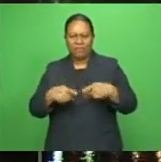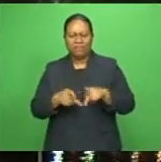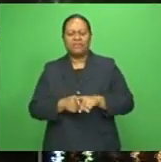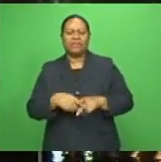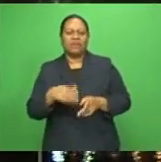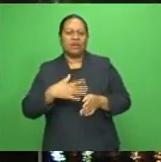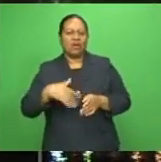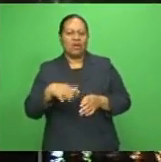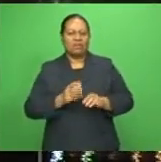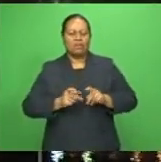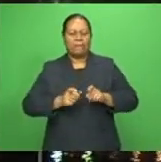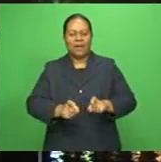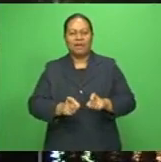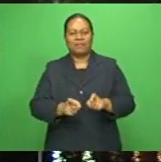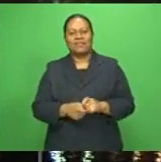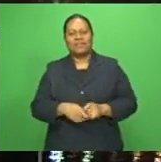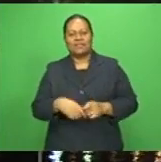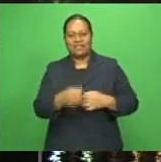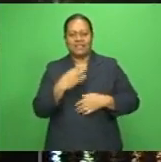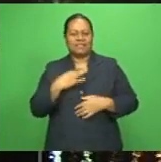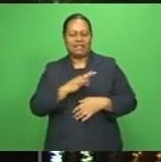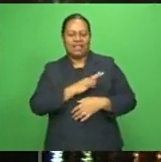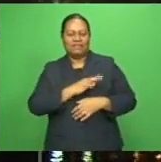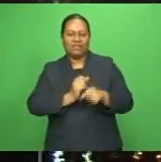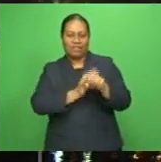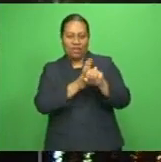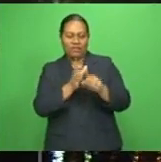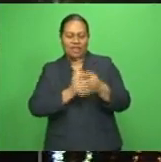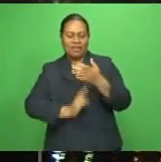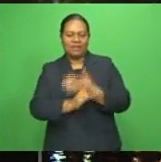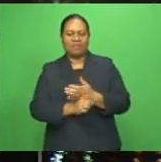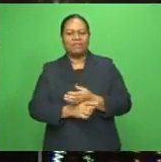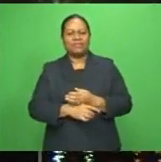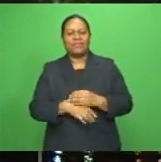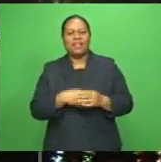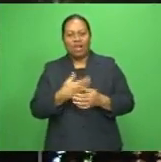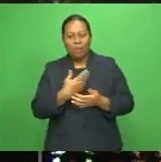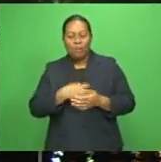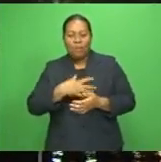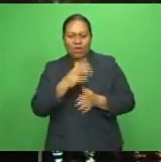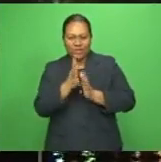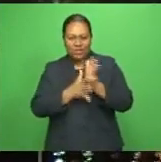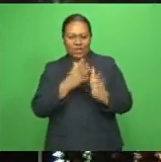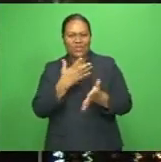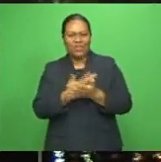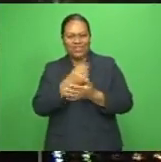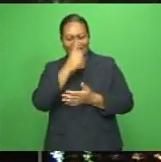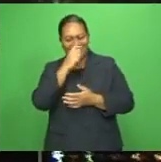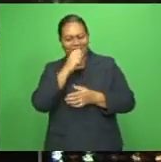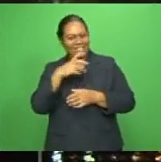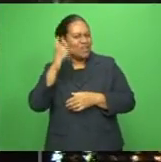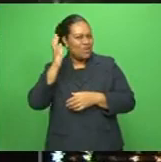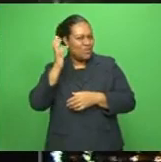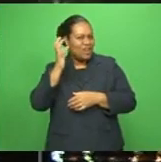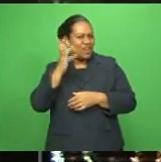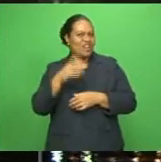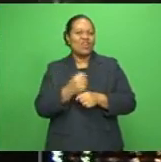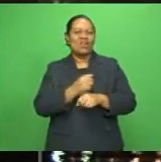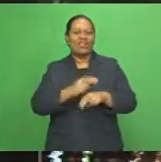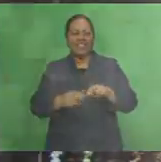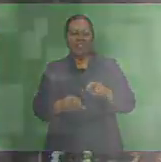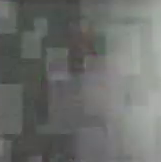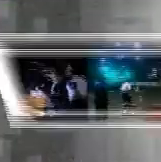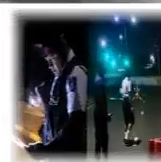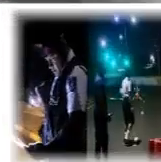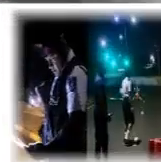retains all permanent staff in light of pandemic. Now for these stories and others, tune in daily to our sister radio station Gold FM. Our poll question